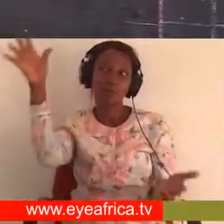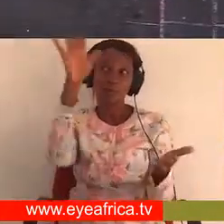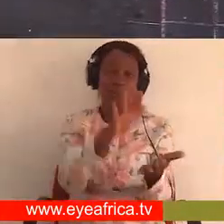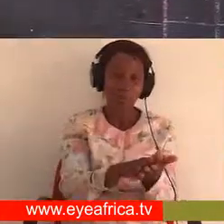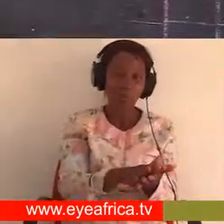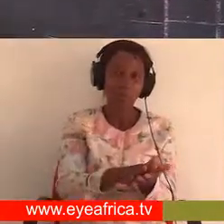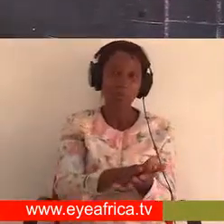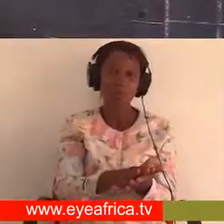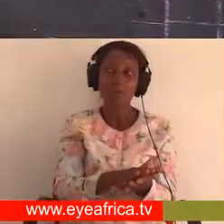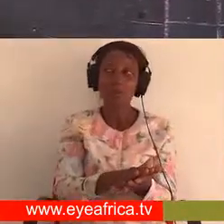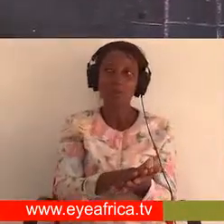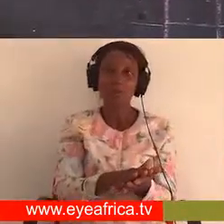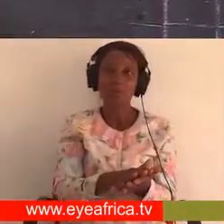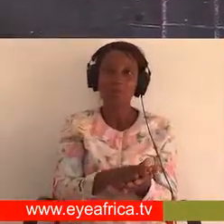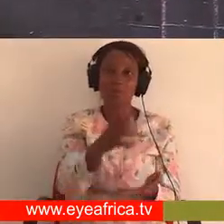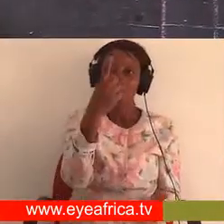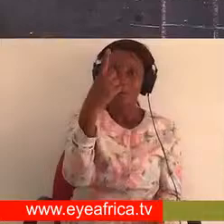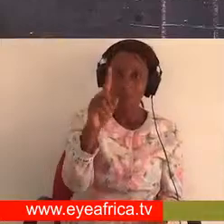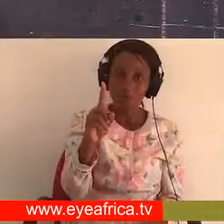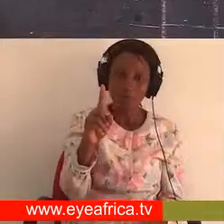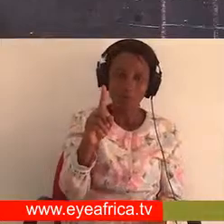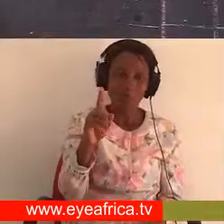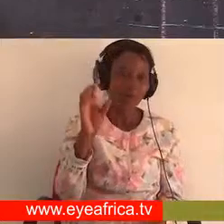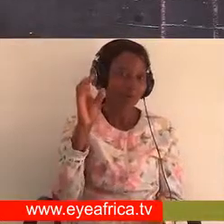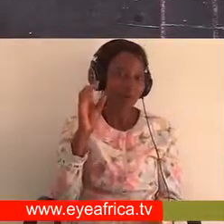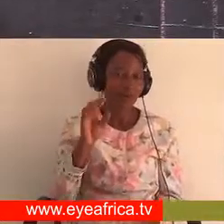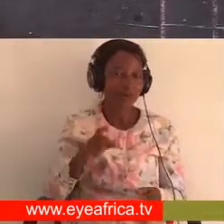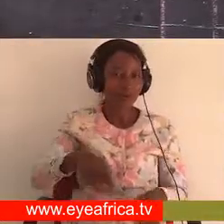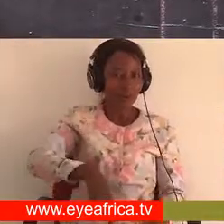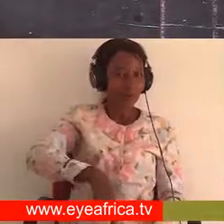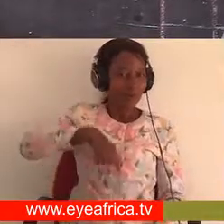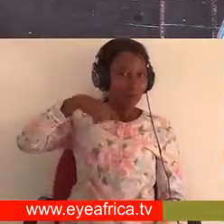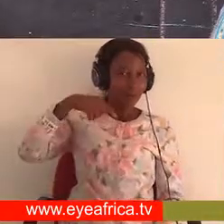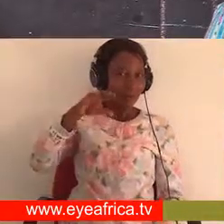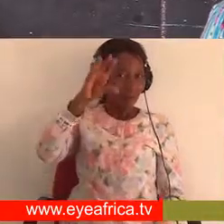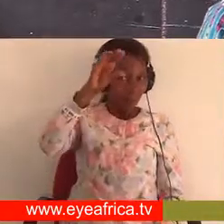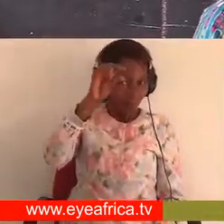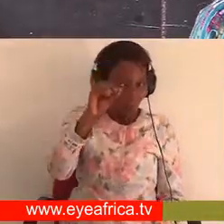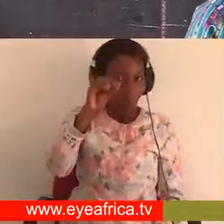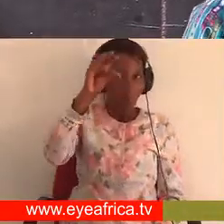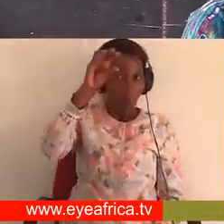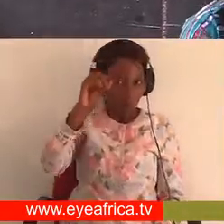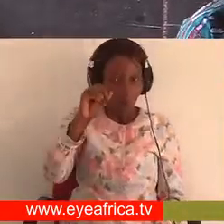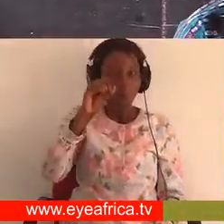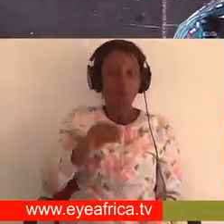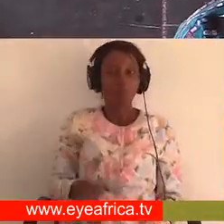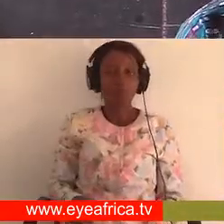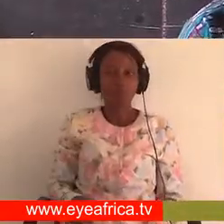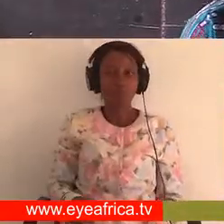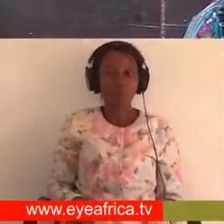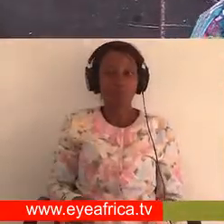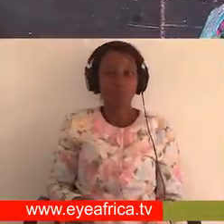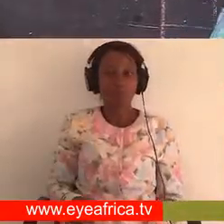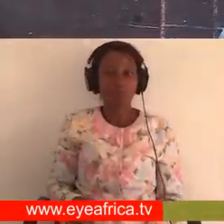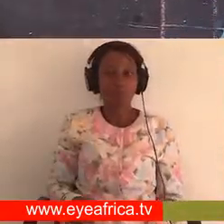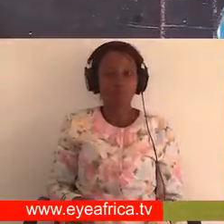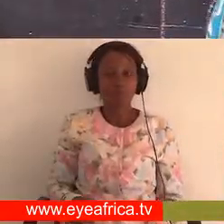on, the first sound you hear from the word on is what? Is oh.